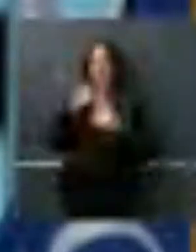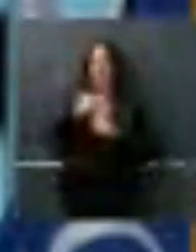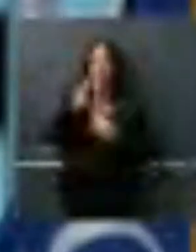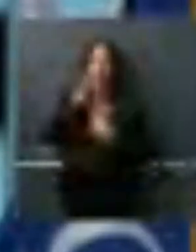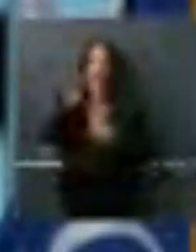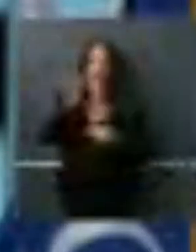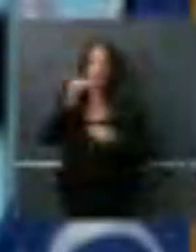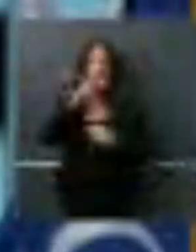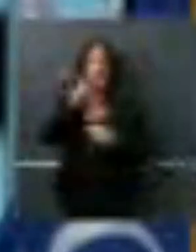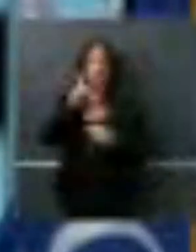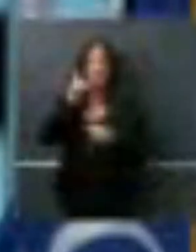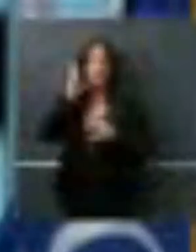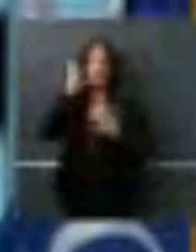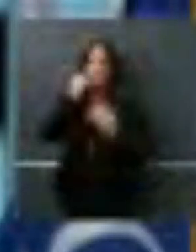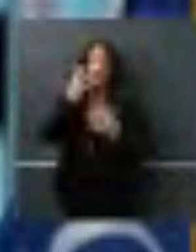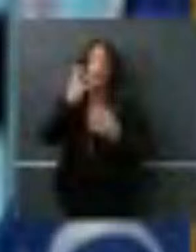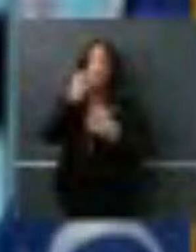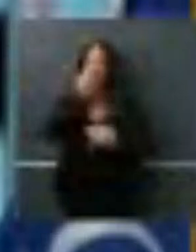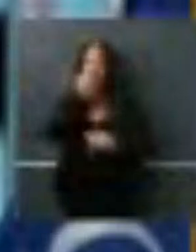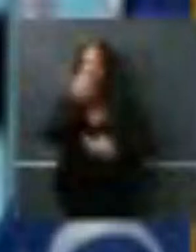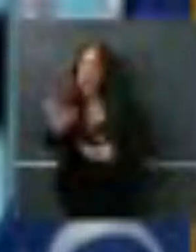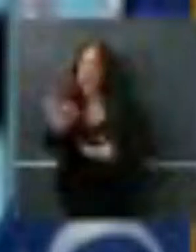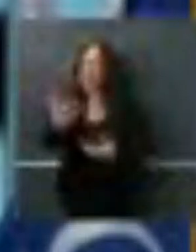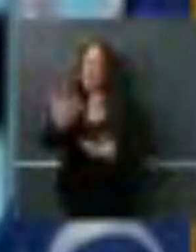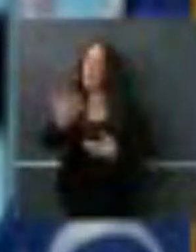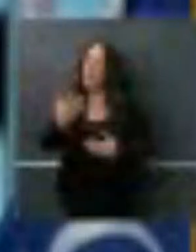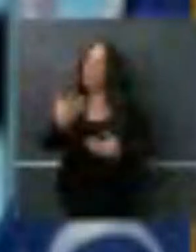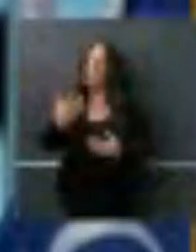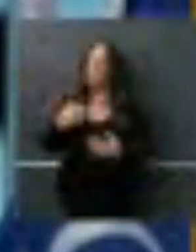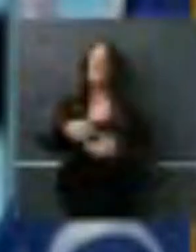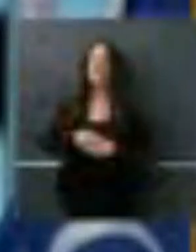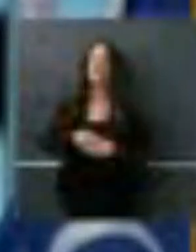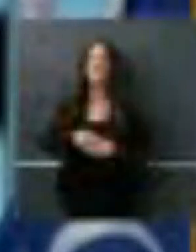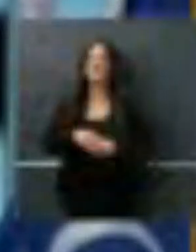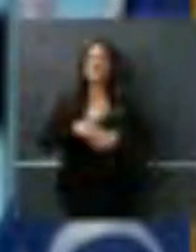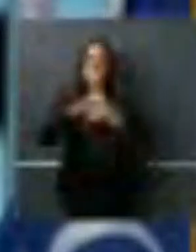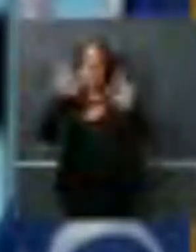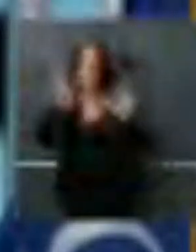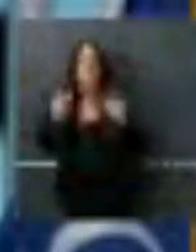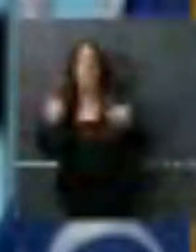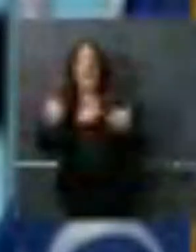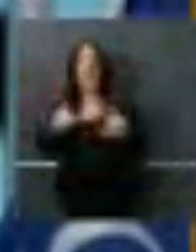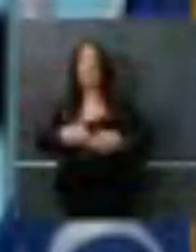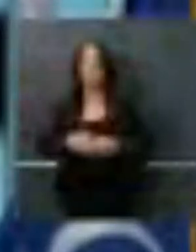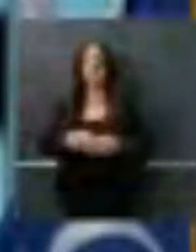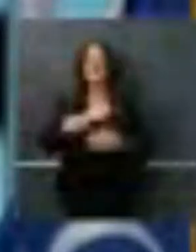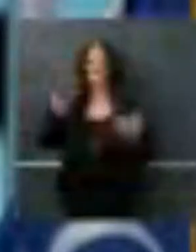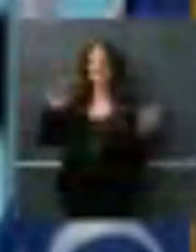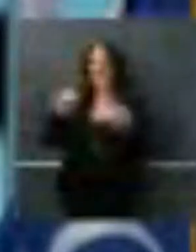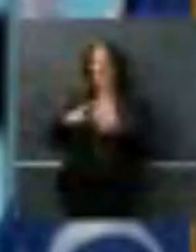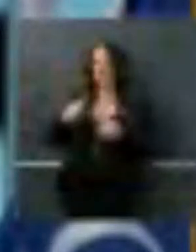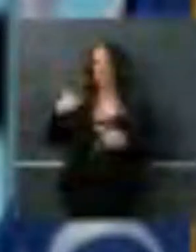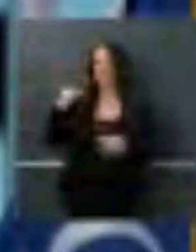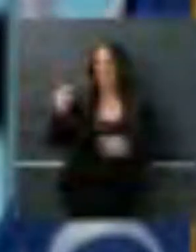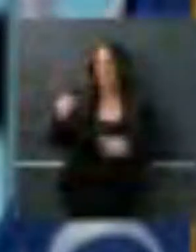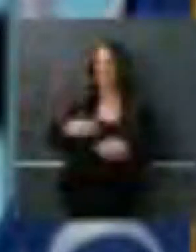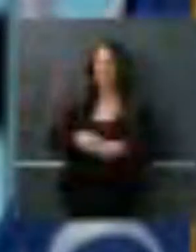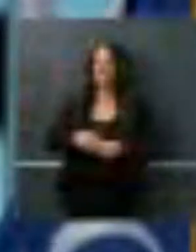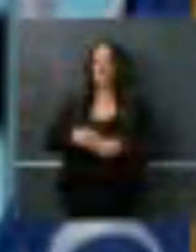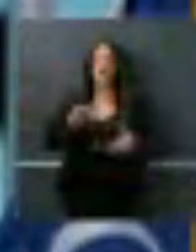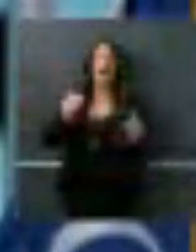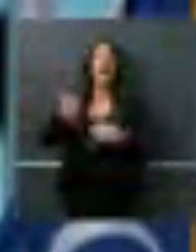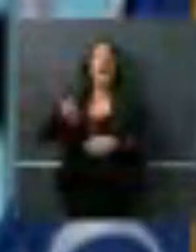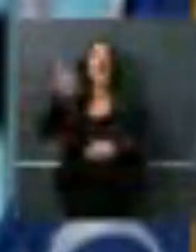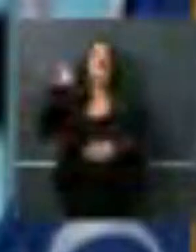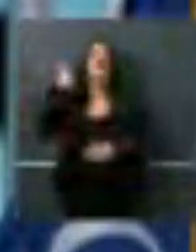since January, at least, or since arguably last summer in the state of California. And that means people are prone to want